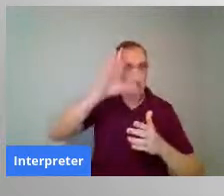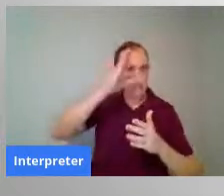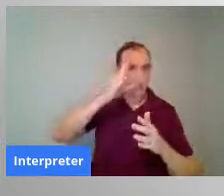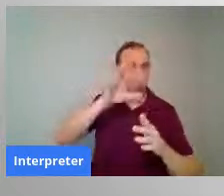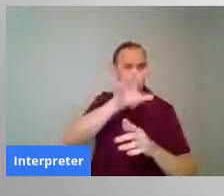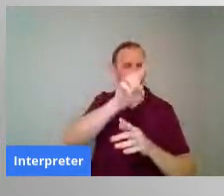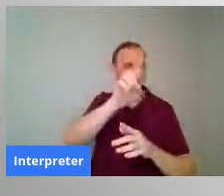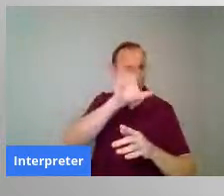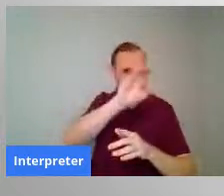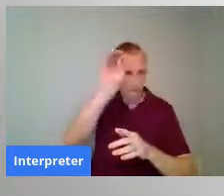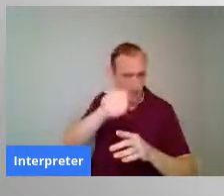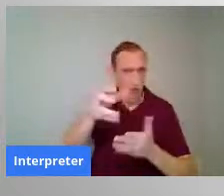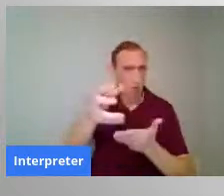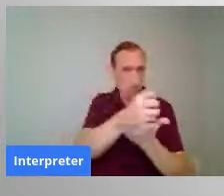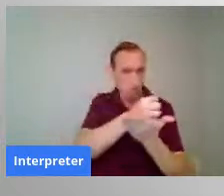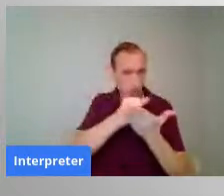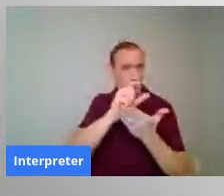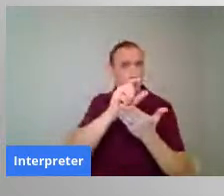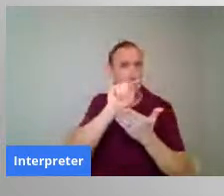QBE earnings,